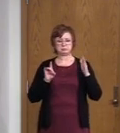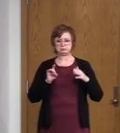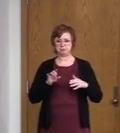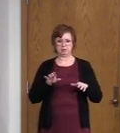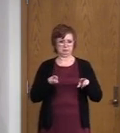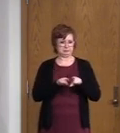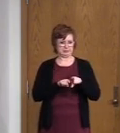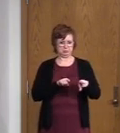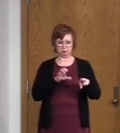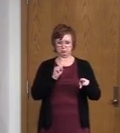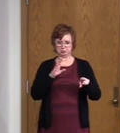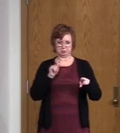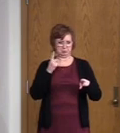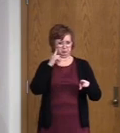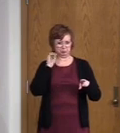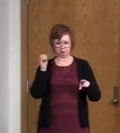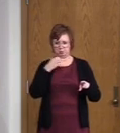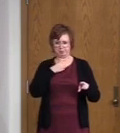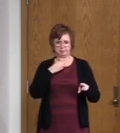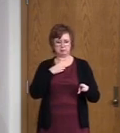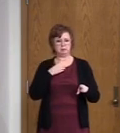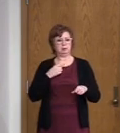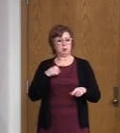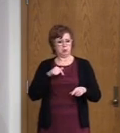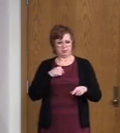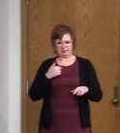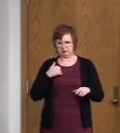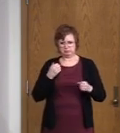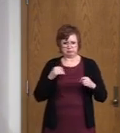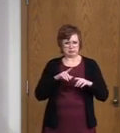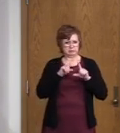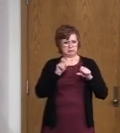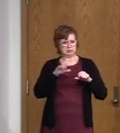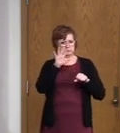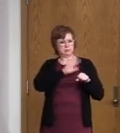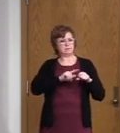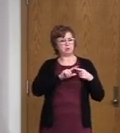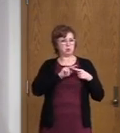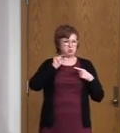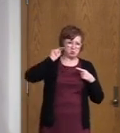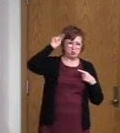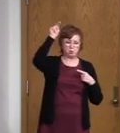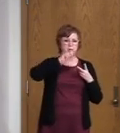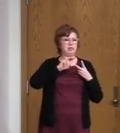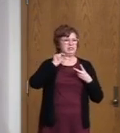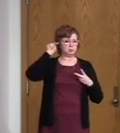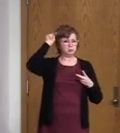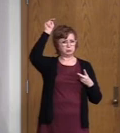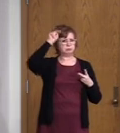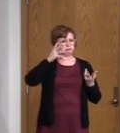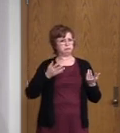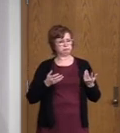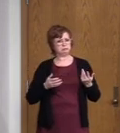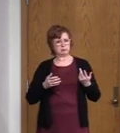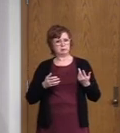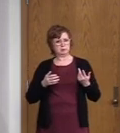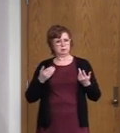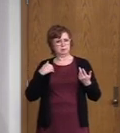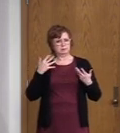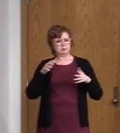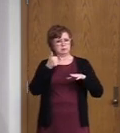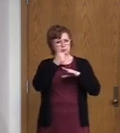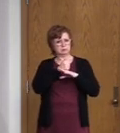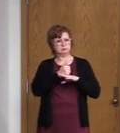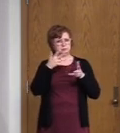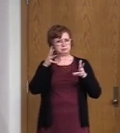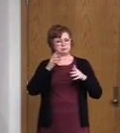Likewise, Scott, we have testing sites available across the north in different locations, and sustain